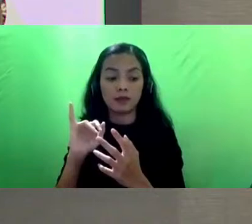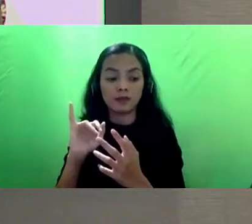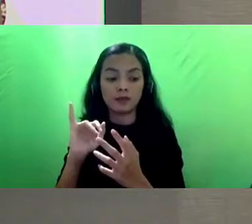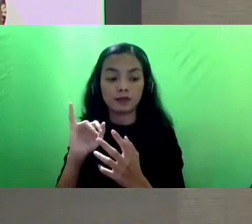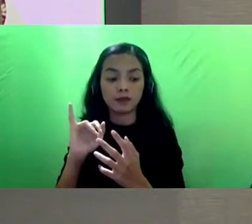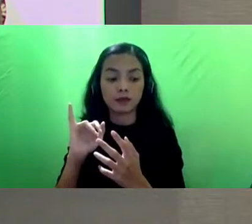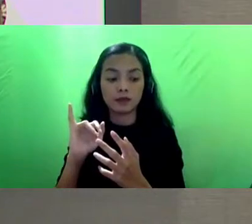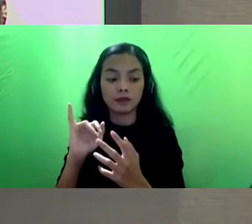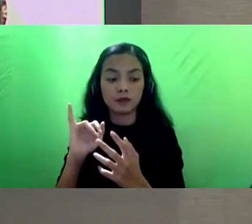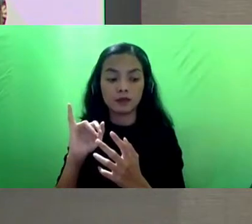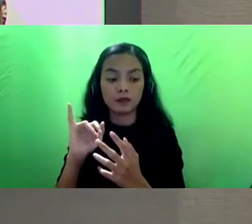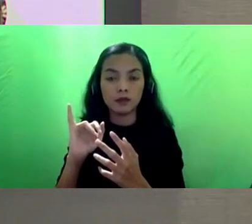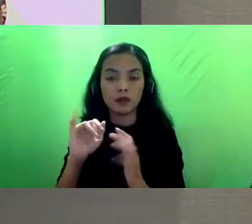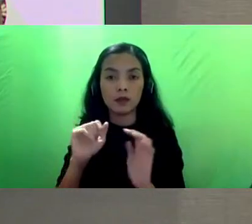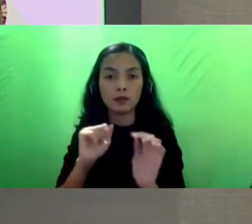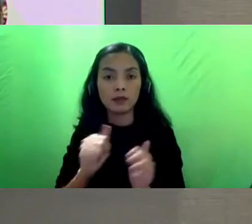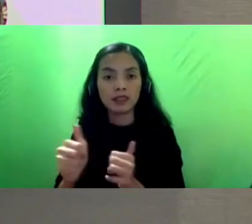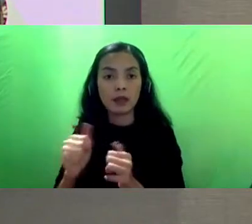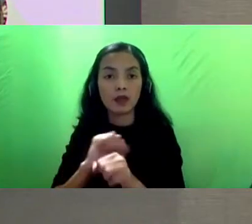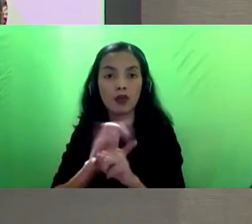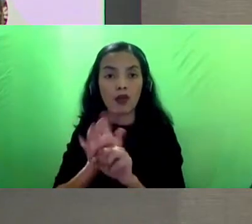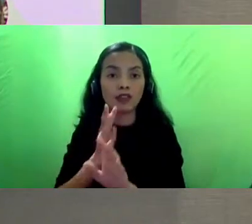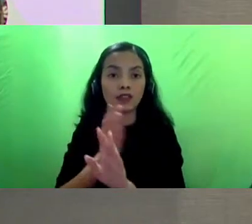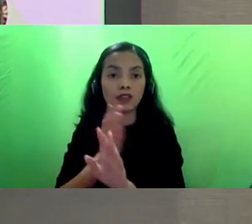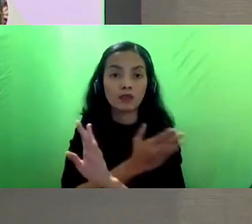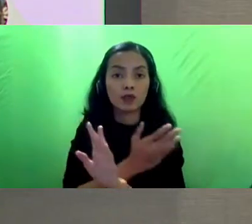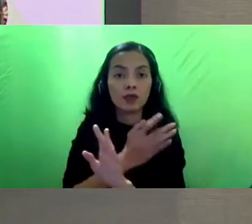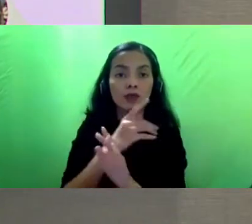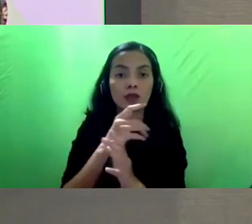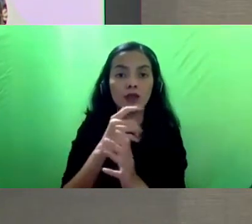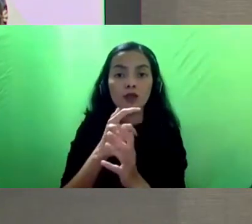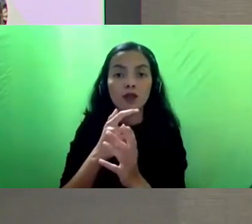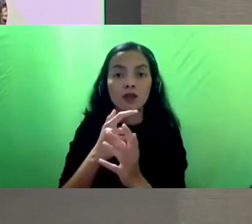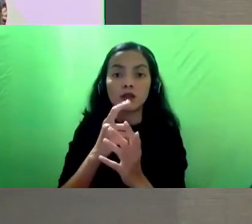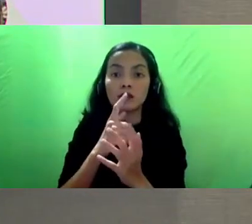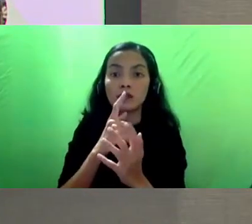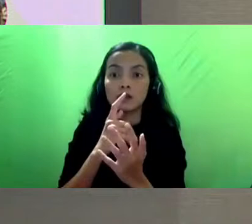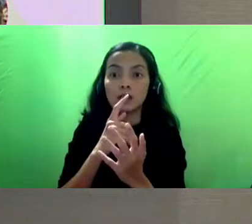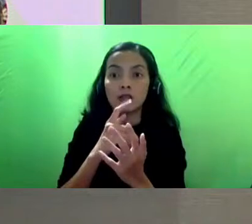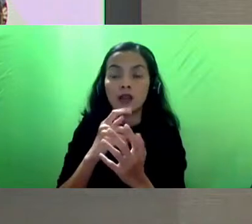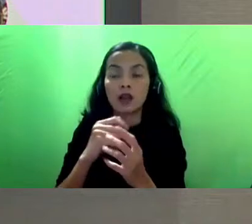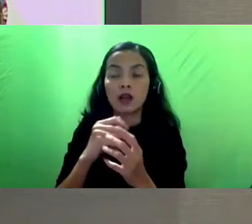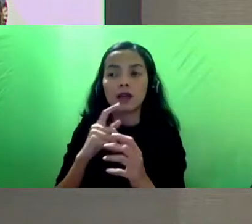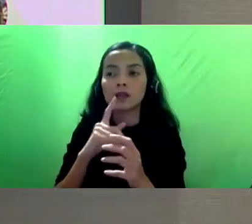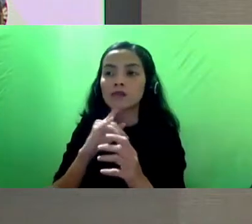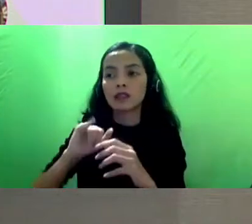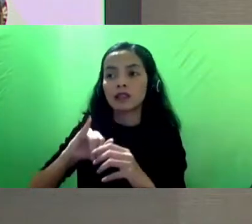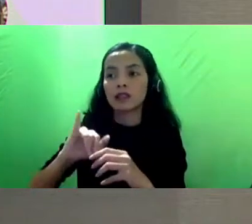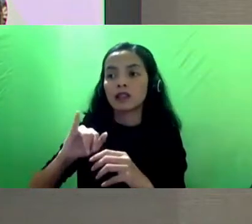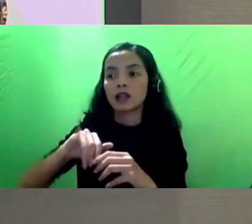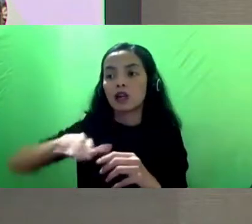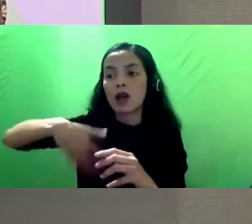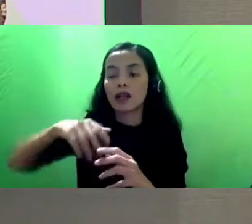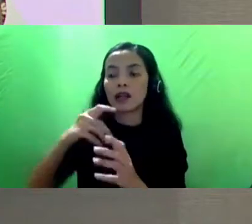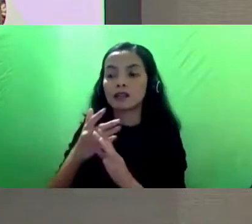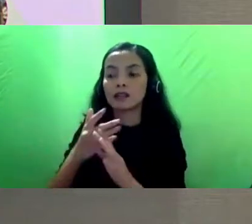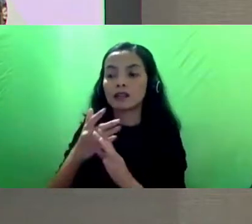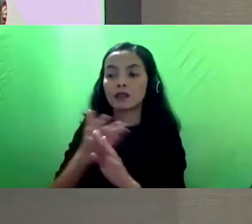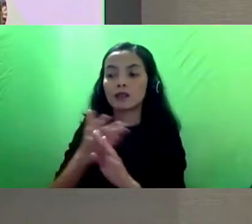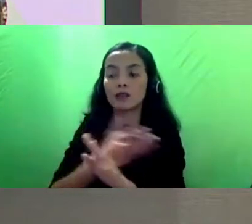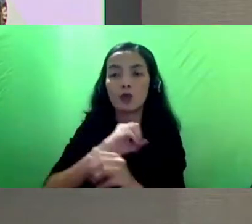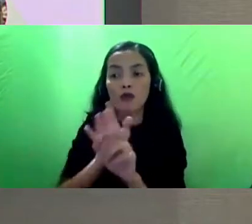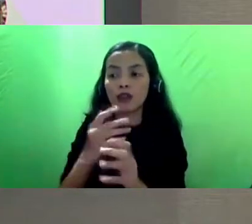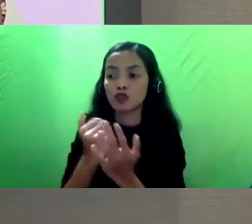during the pre-pandemic, they actually need to be included in the database, but that didn't really happen. So the